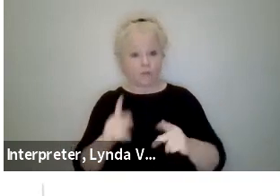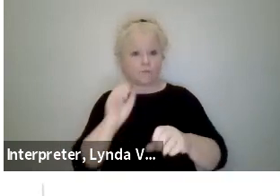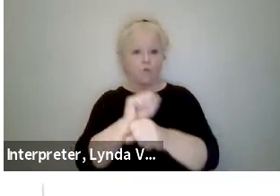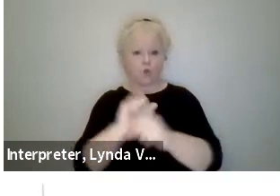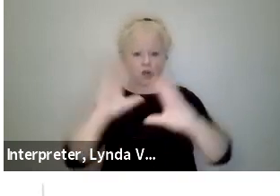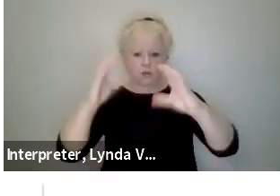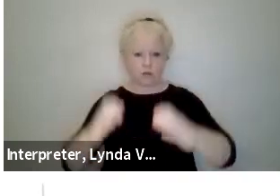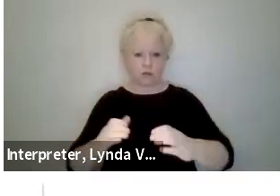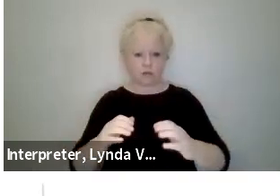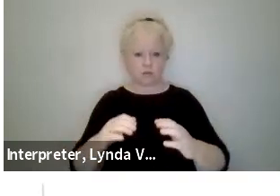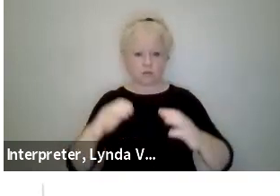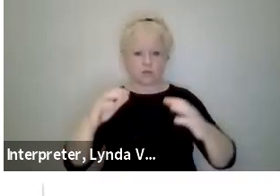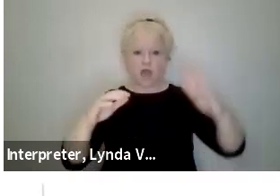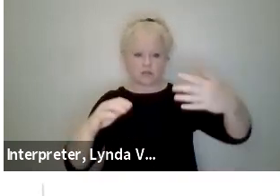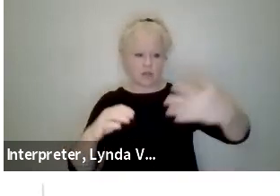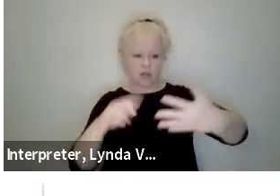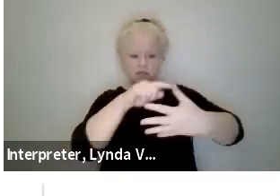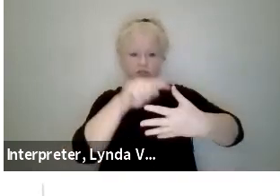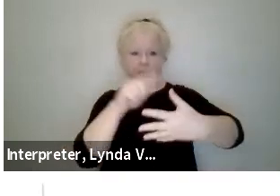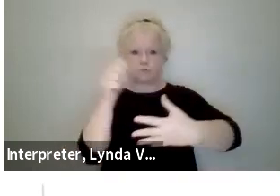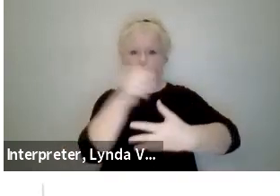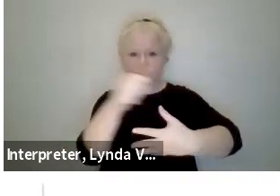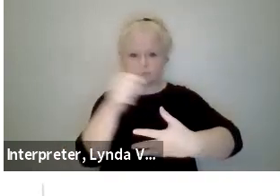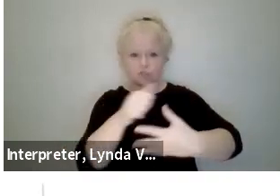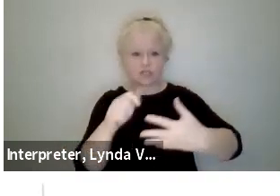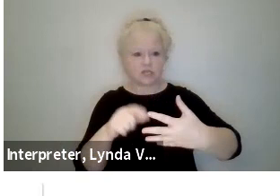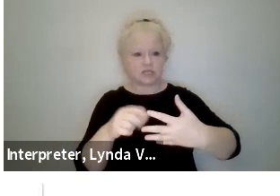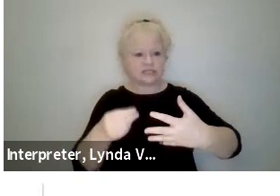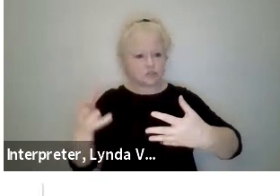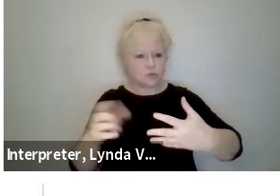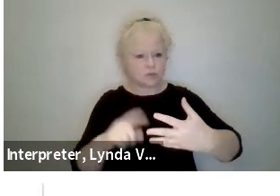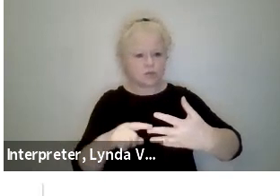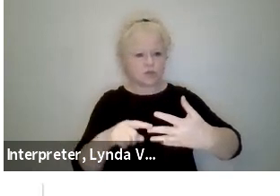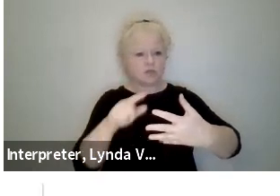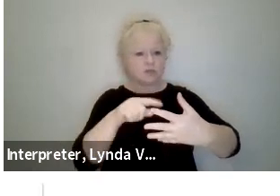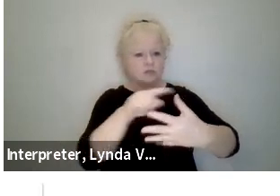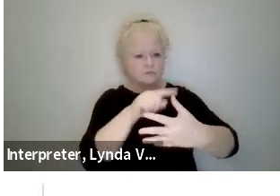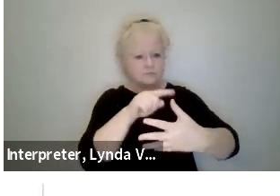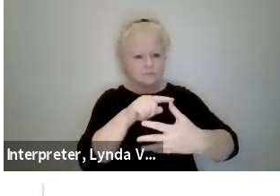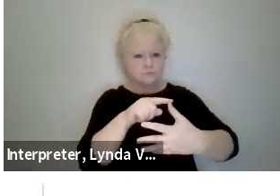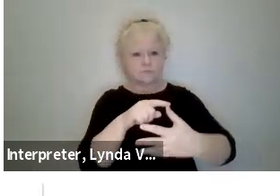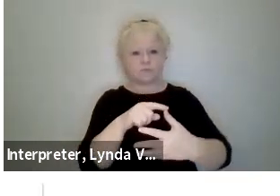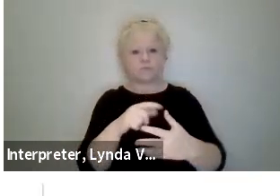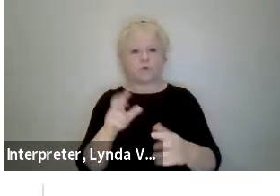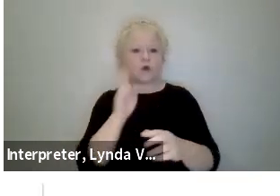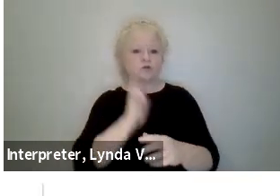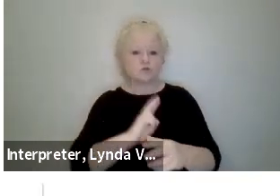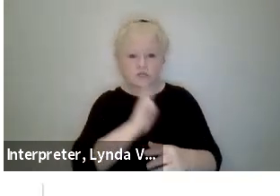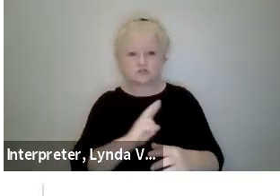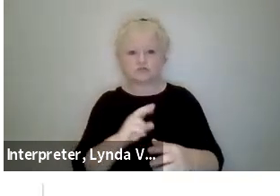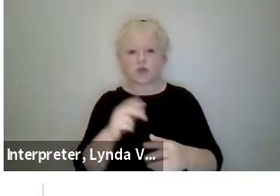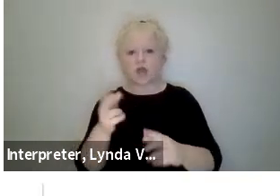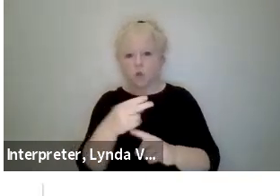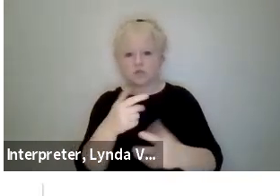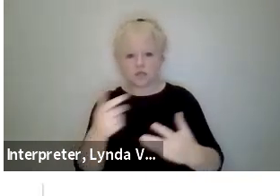that the top areas are transportation, distribution, and logistics, hospitality and tourism,